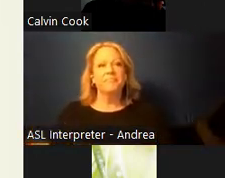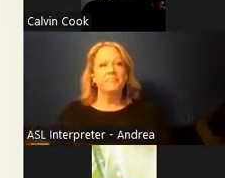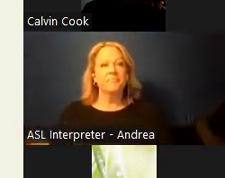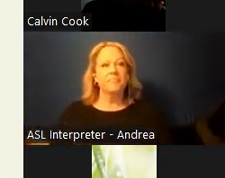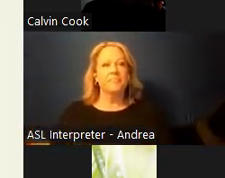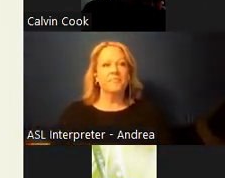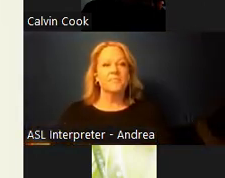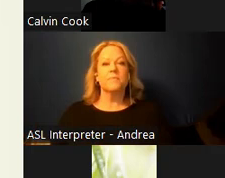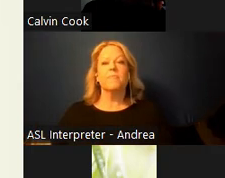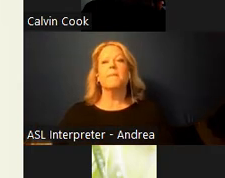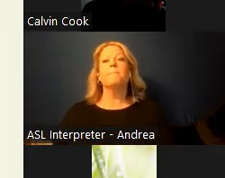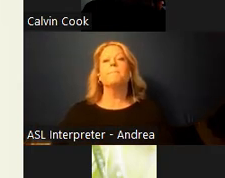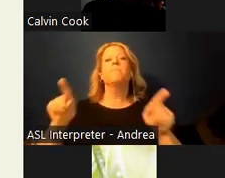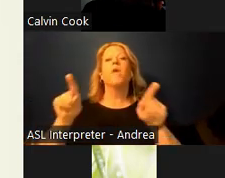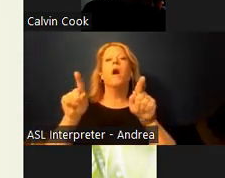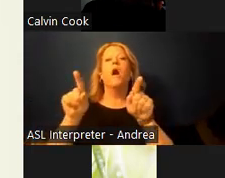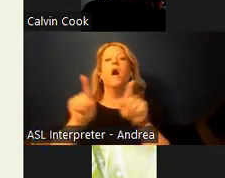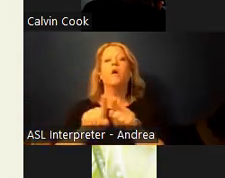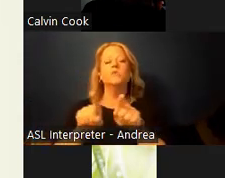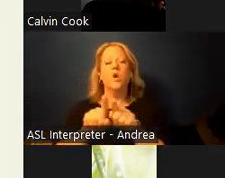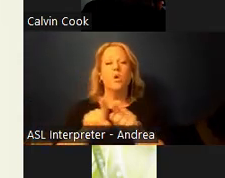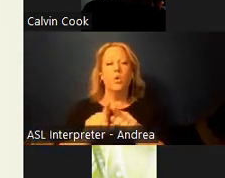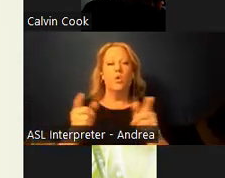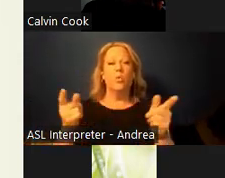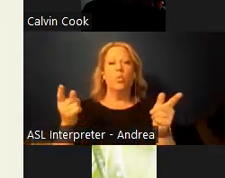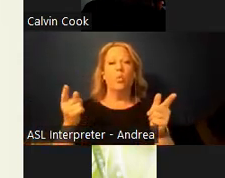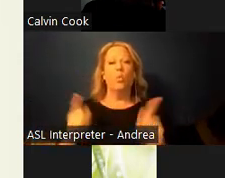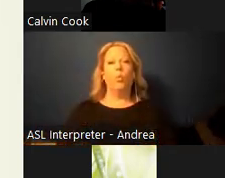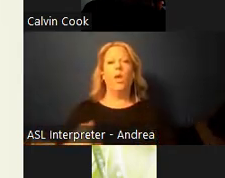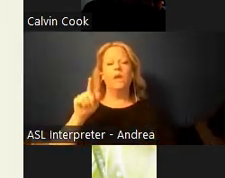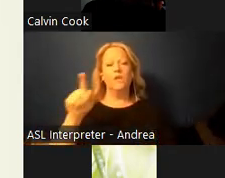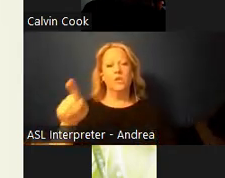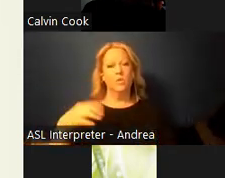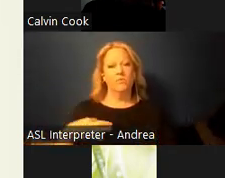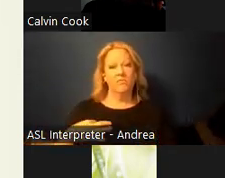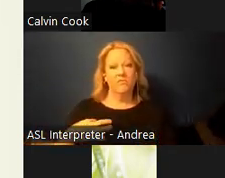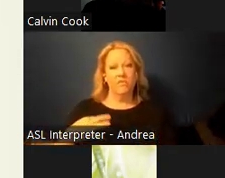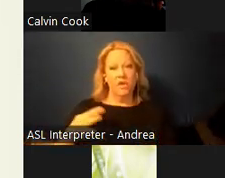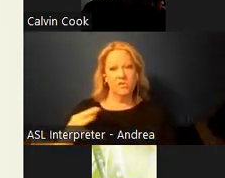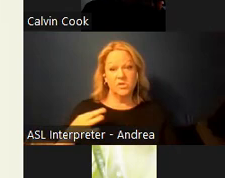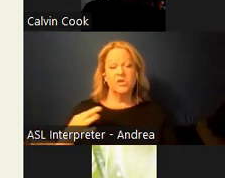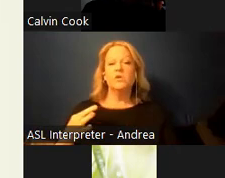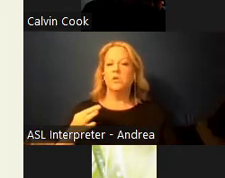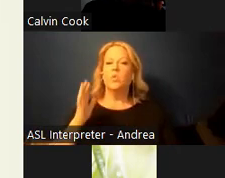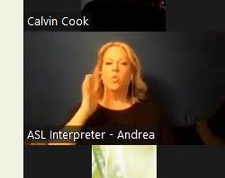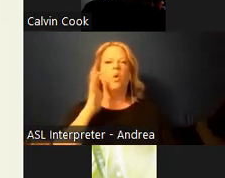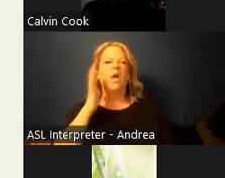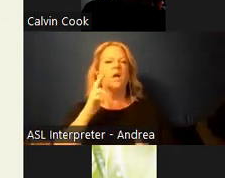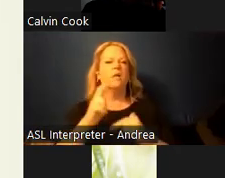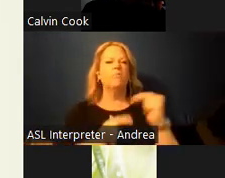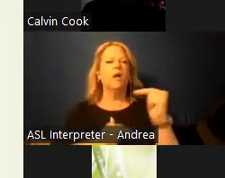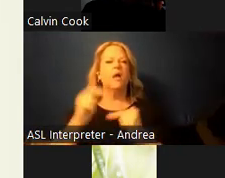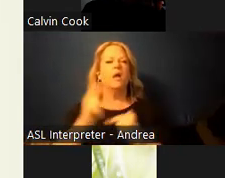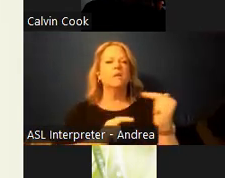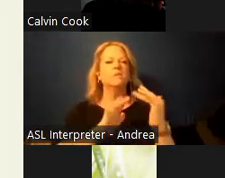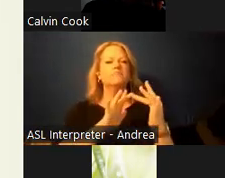Also, by volunteering, you start to network. And that means you start to build connections with